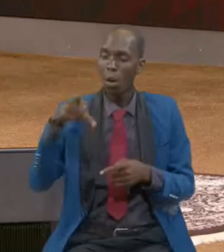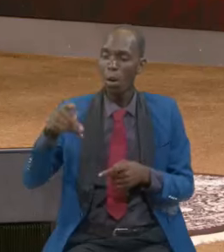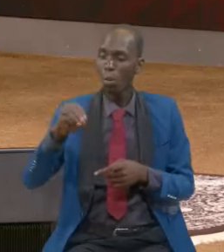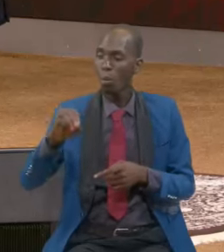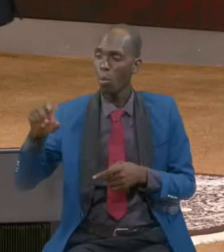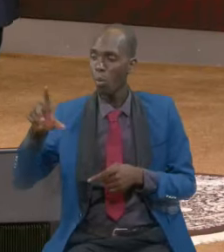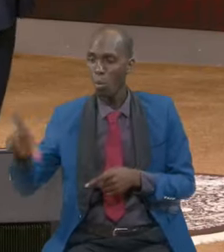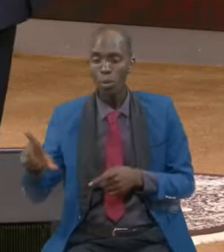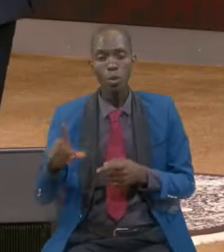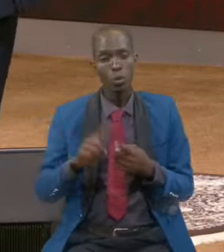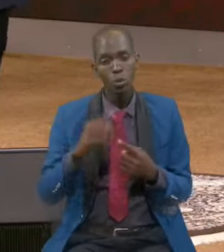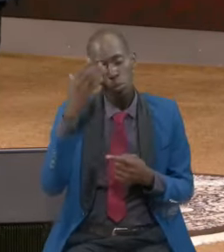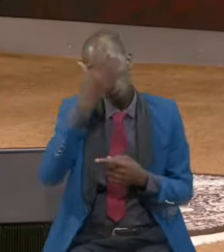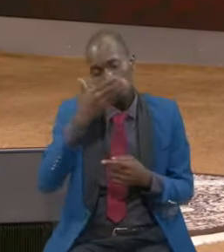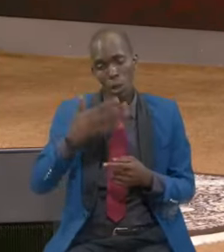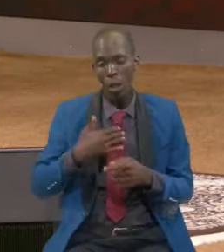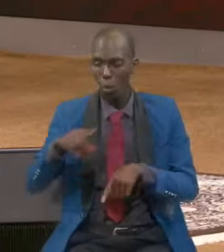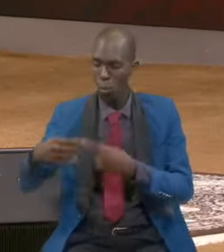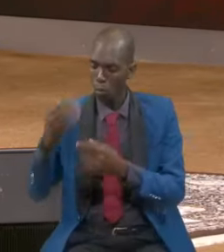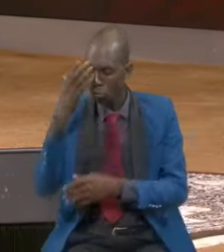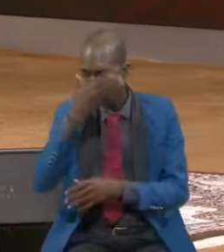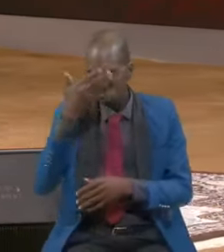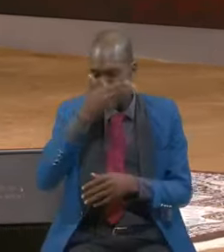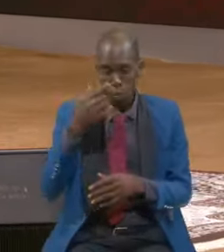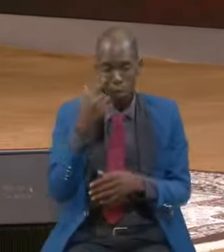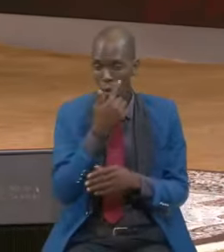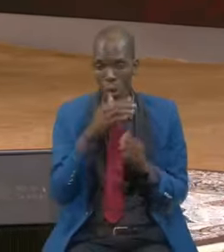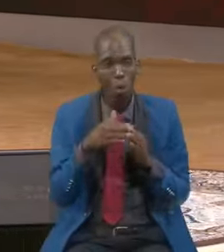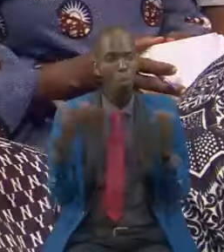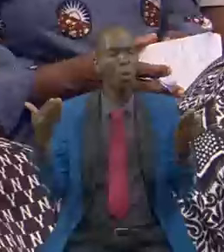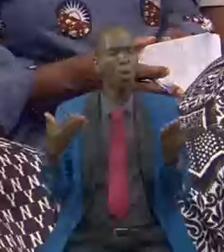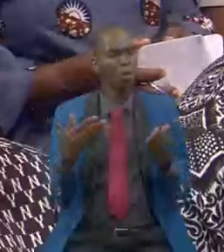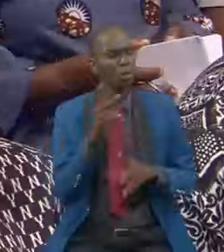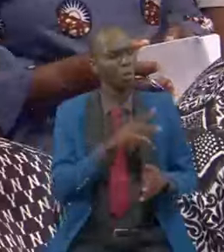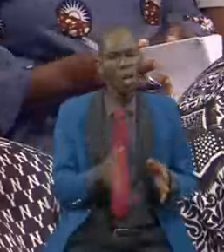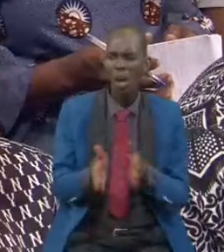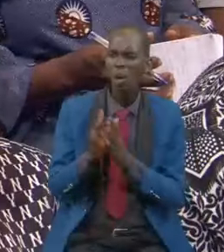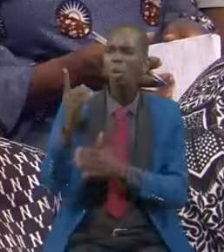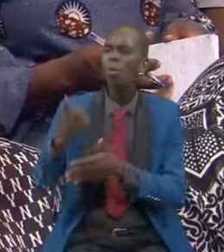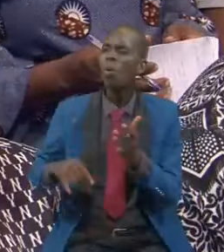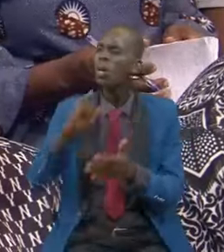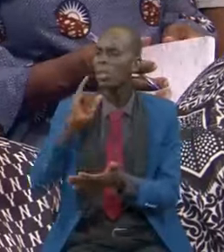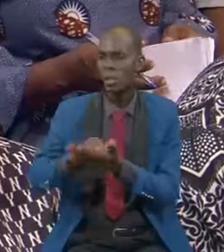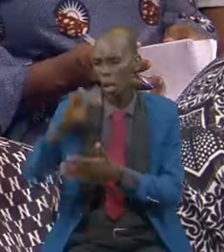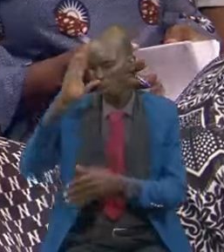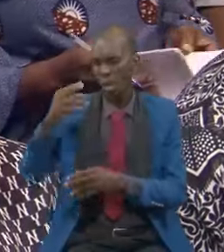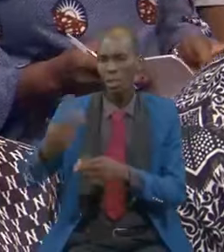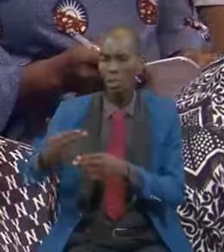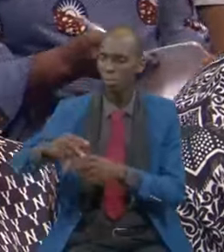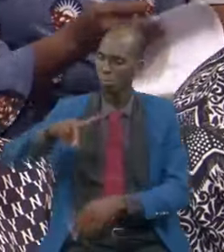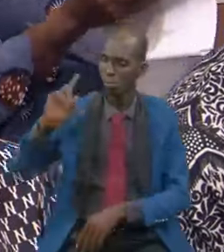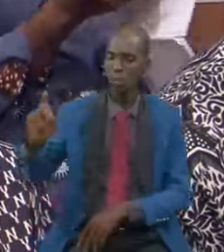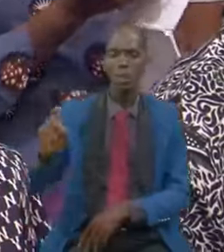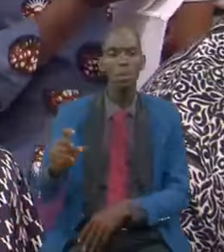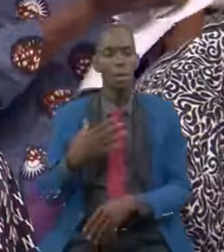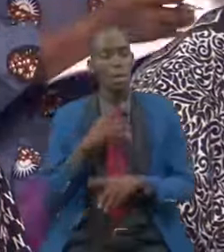I washed, I came seeing. They said, what's his name? Eventually they knew it was Jesus. They said,